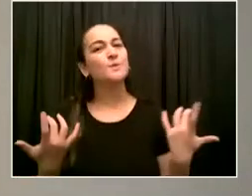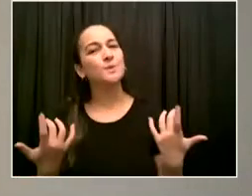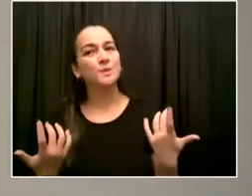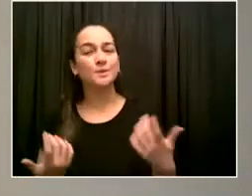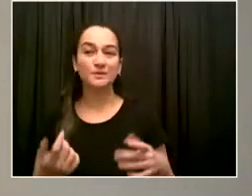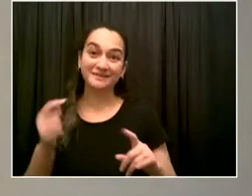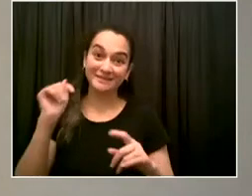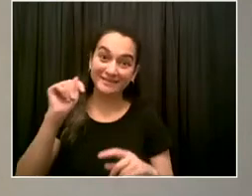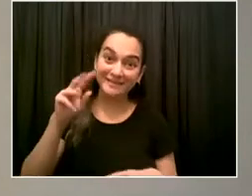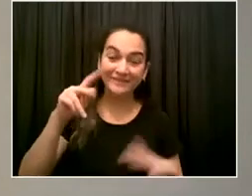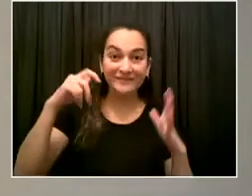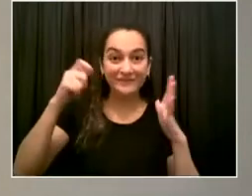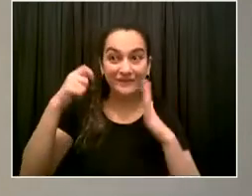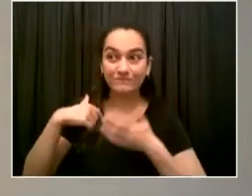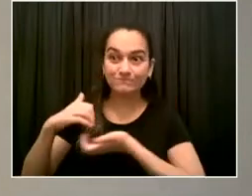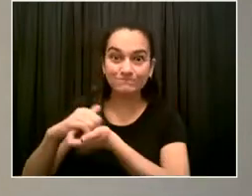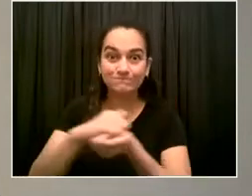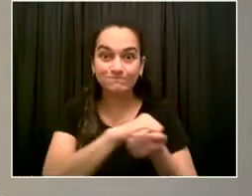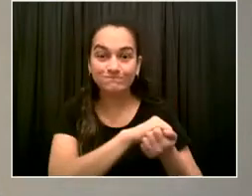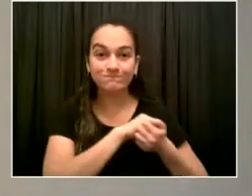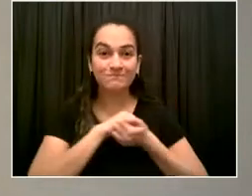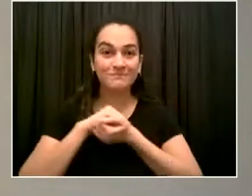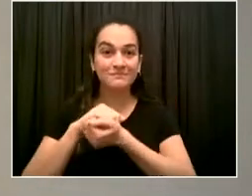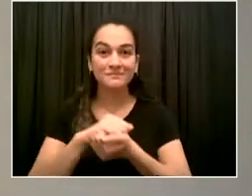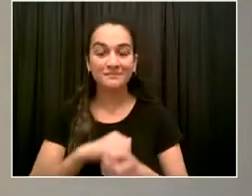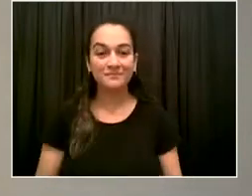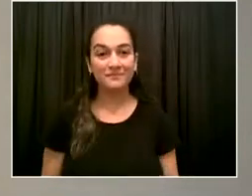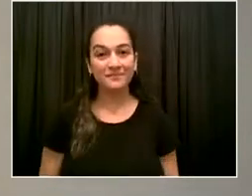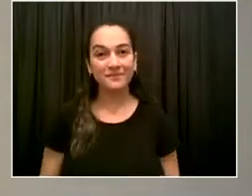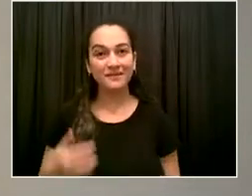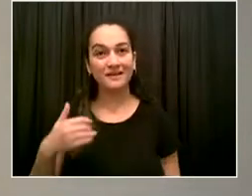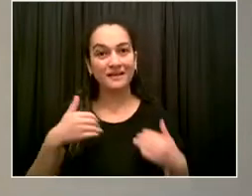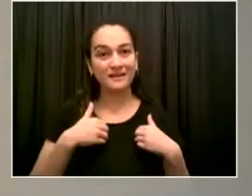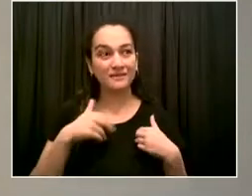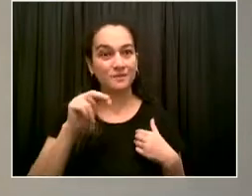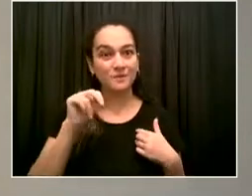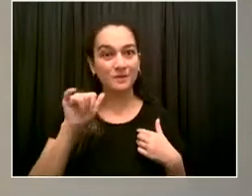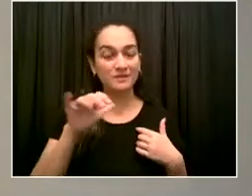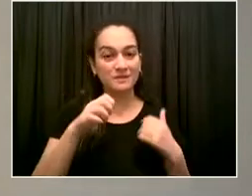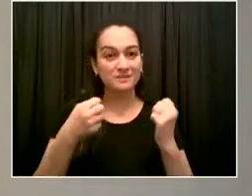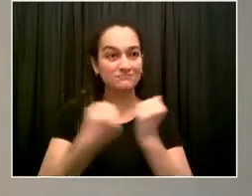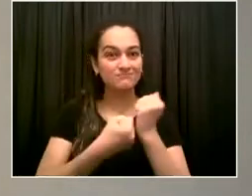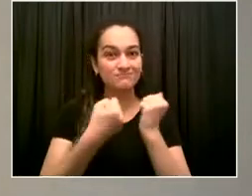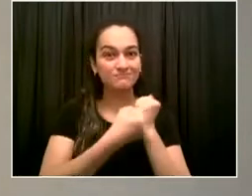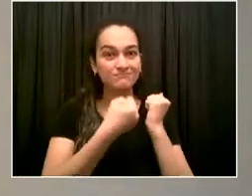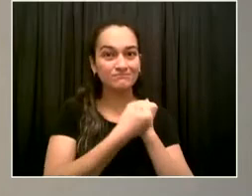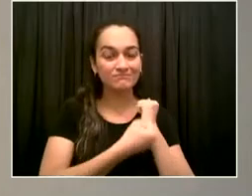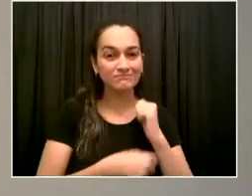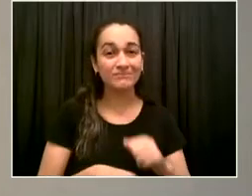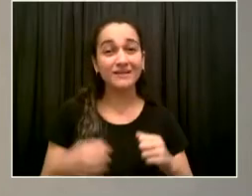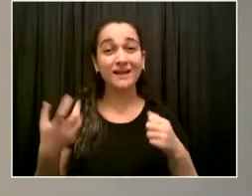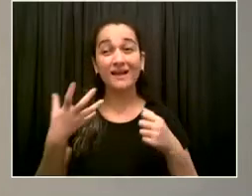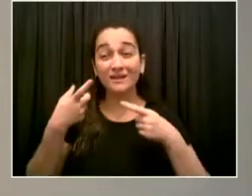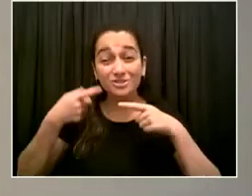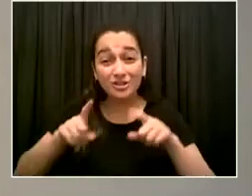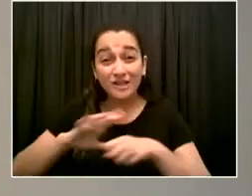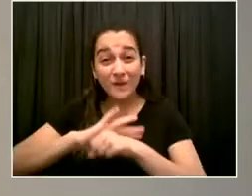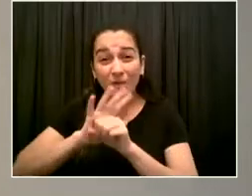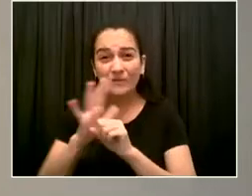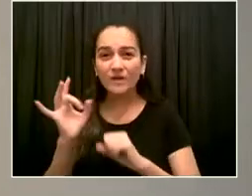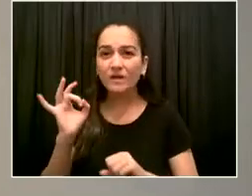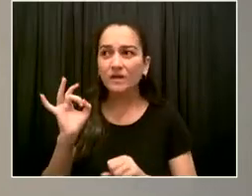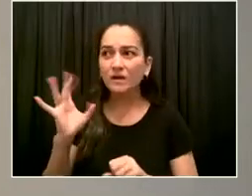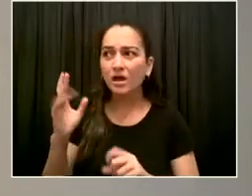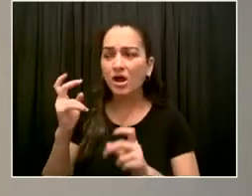little extra thing that happened when COVID put this kind of wall up that we kind of had to climb over.